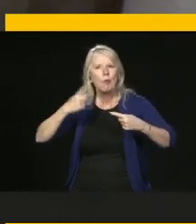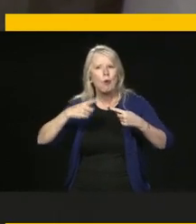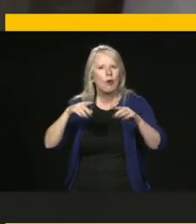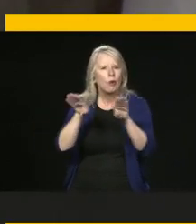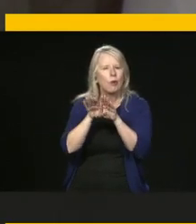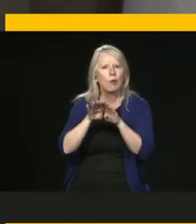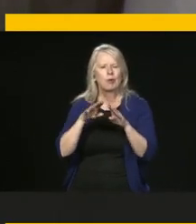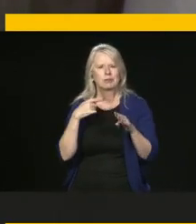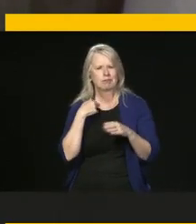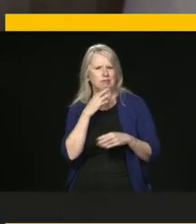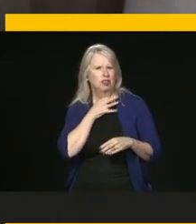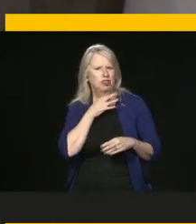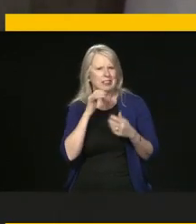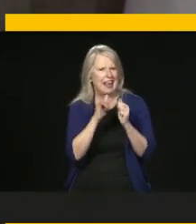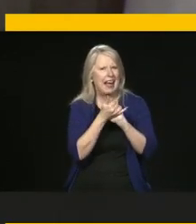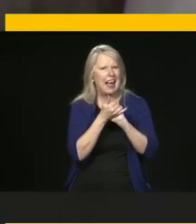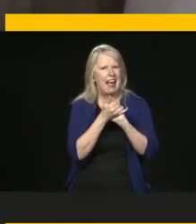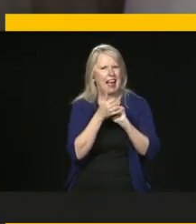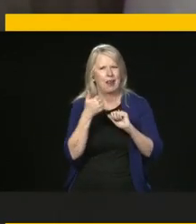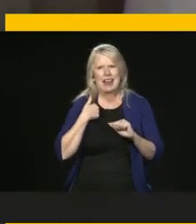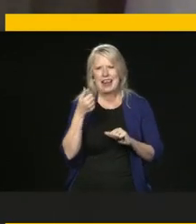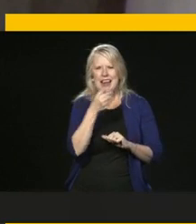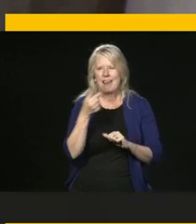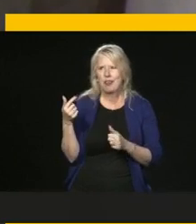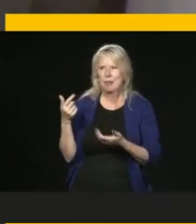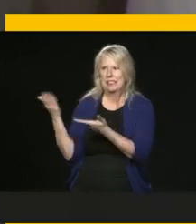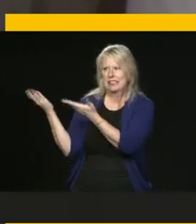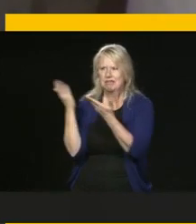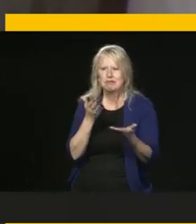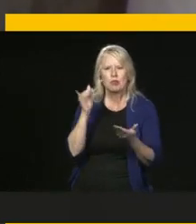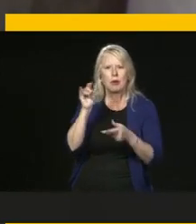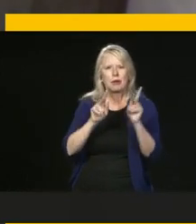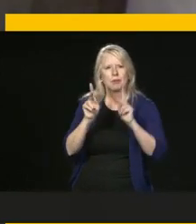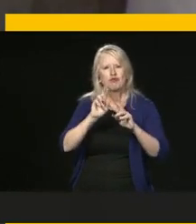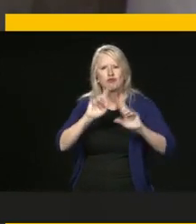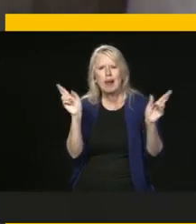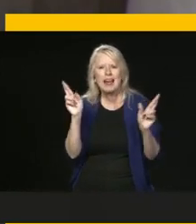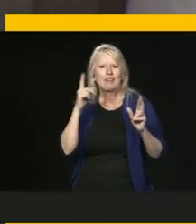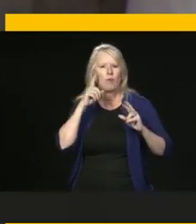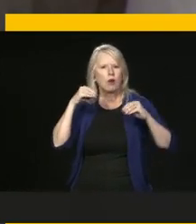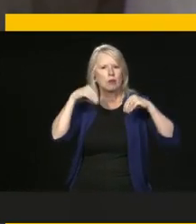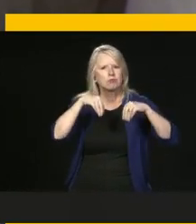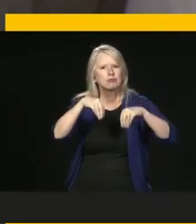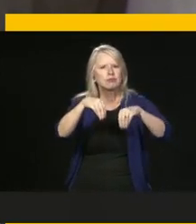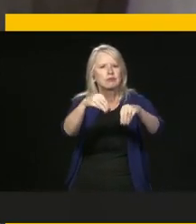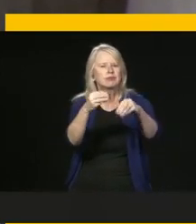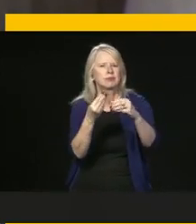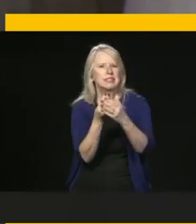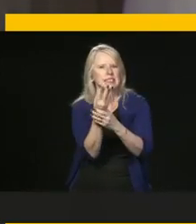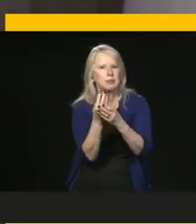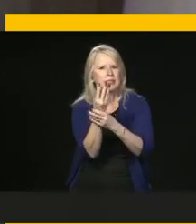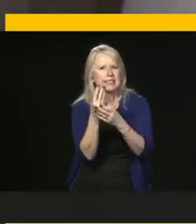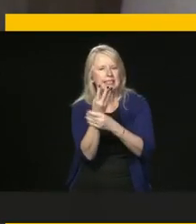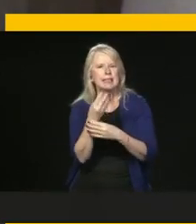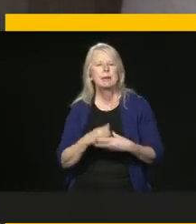those workers here in time for spring planting. So the part that falls on our